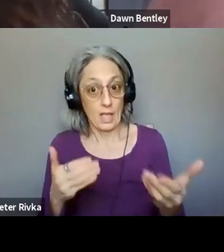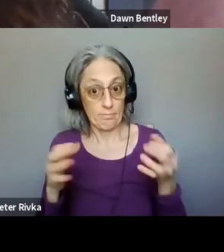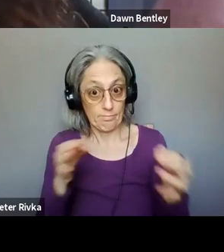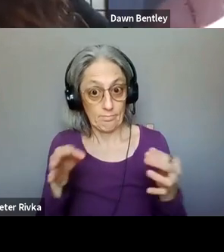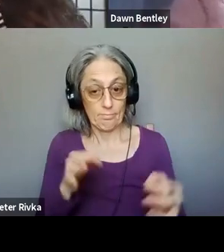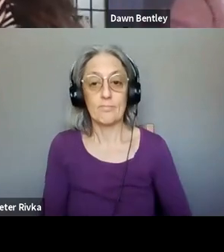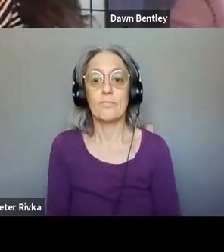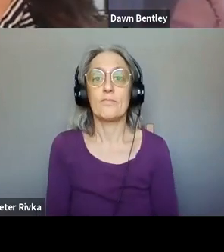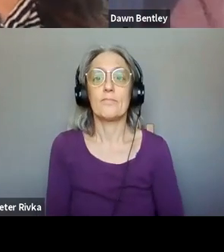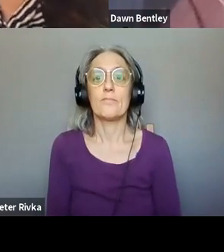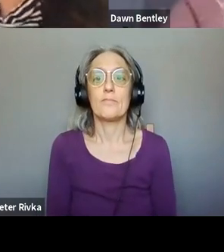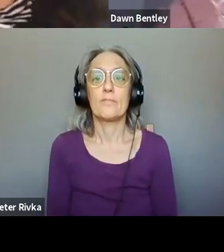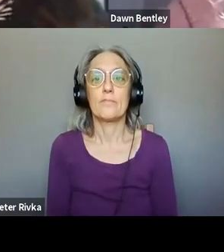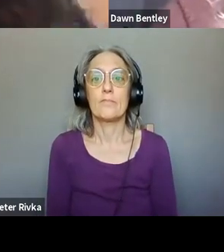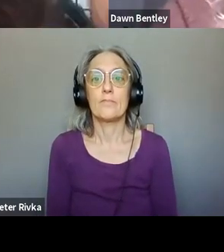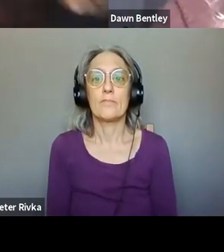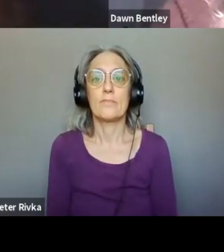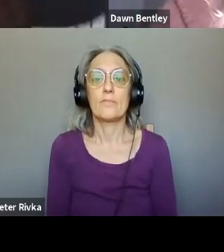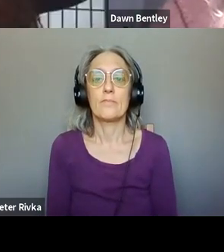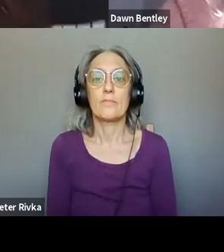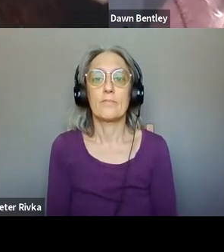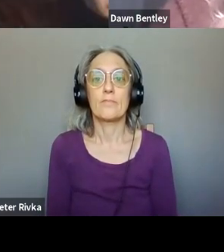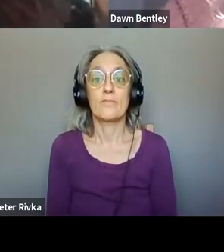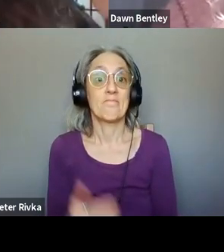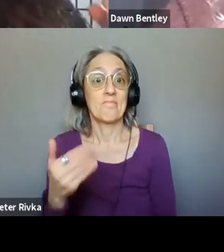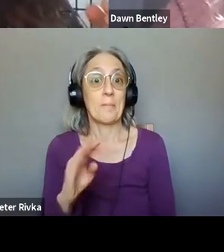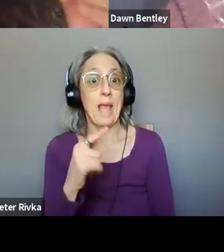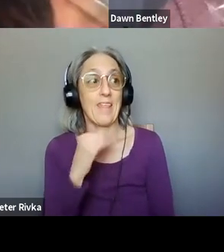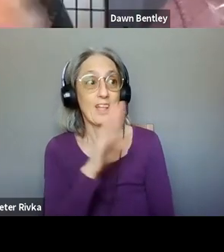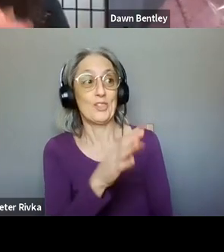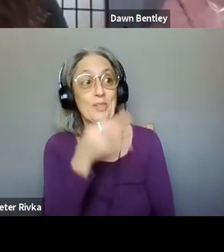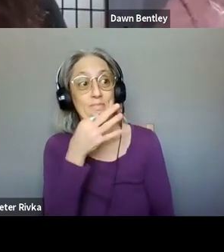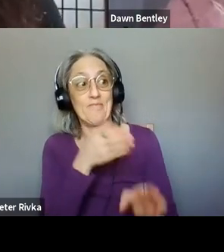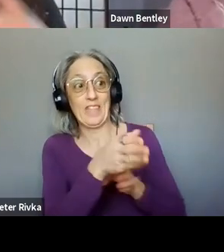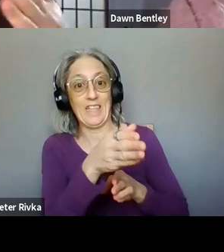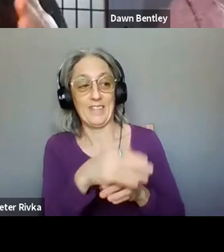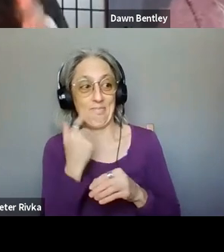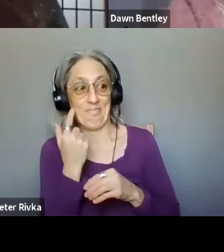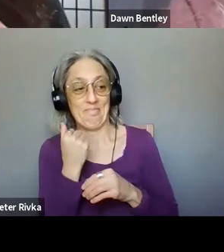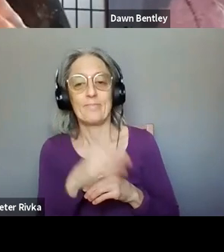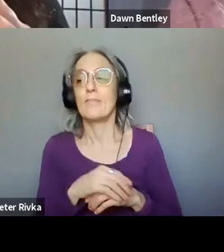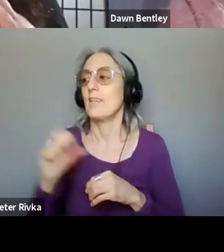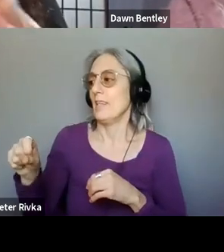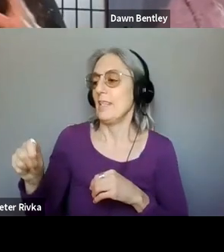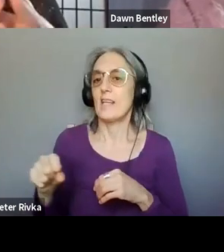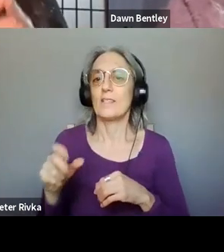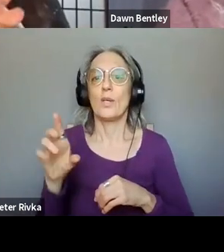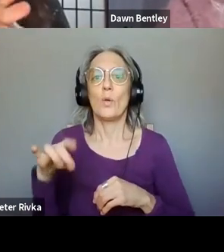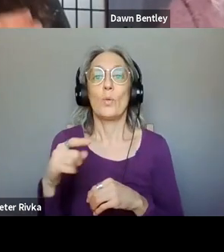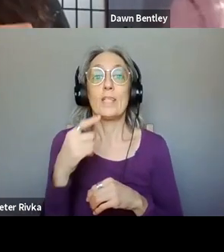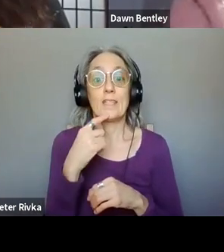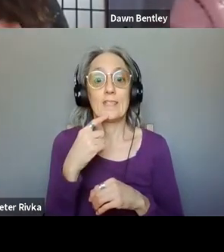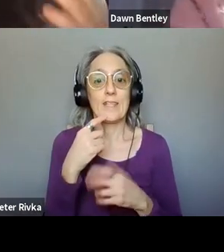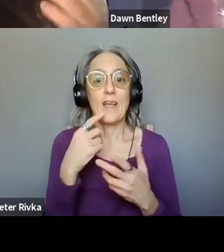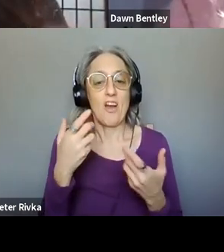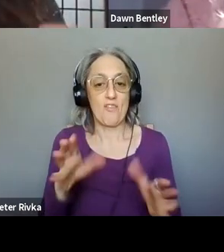Maggie, go. This is your field. Yeah. So we've mentioned a couple of times that to establish a guardianship,